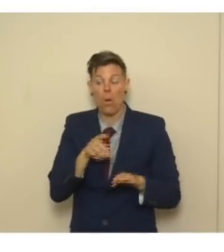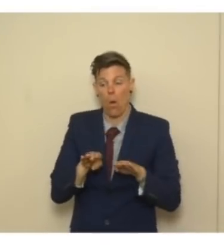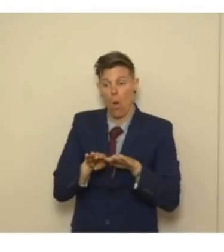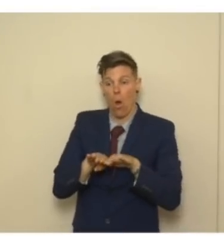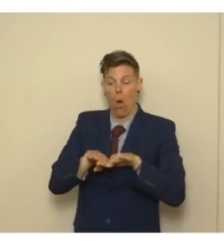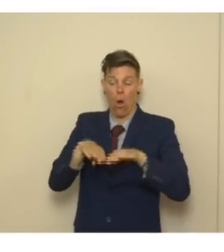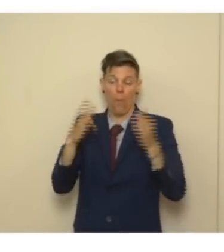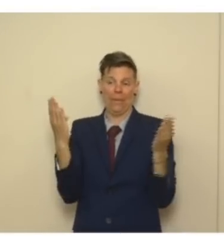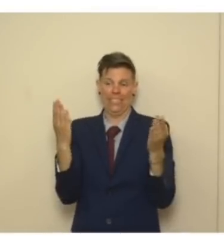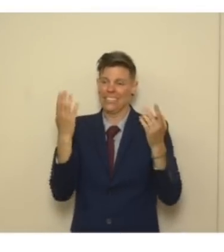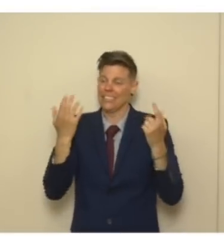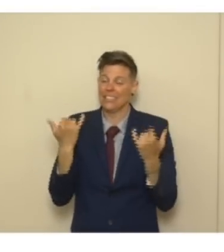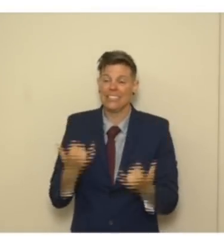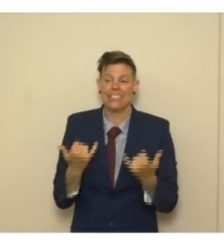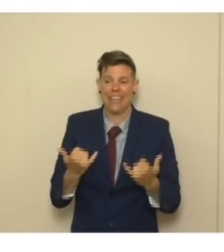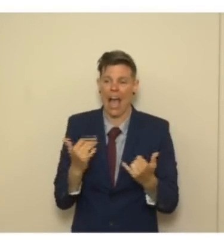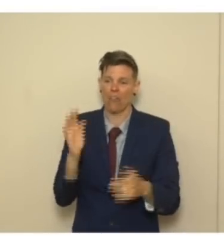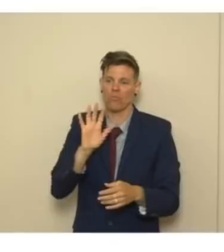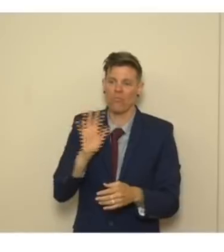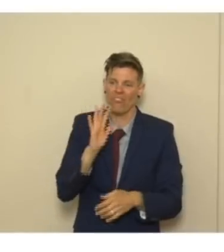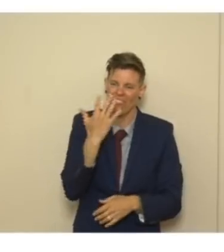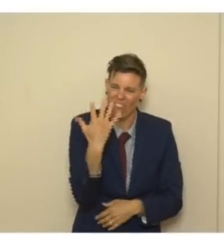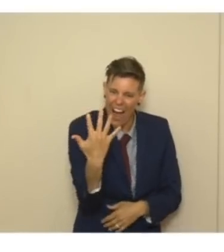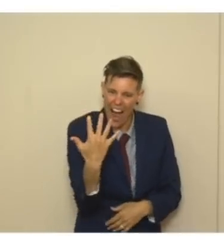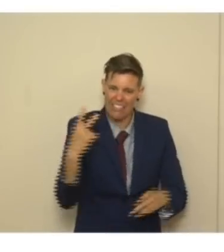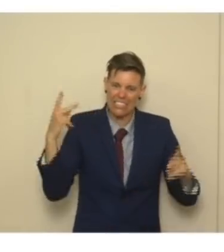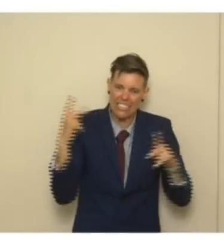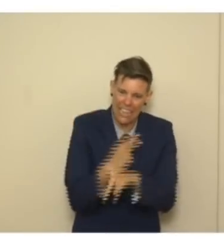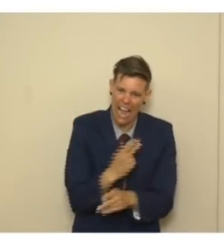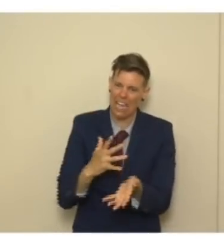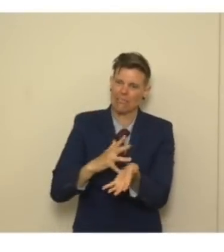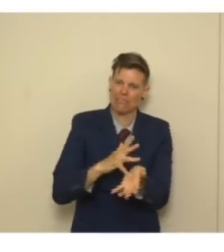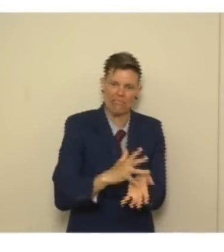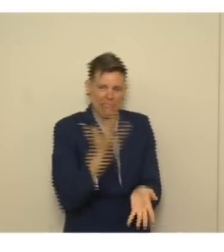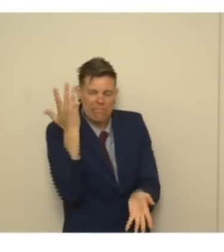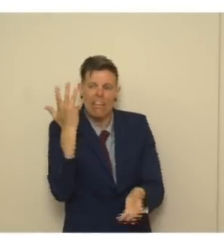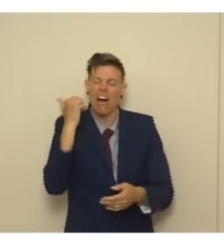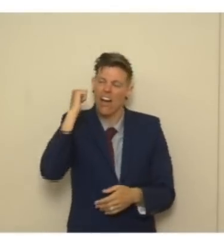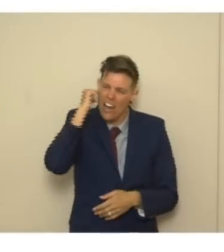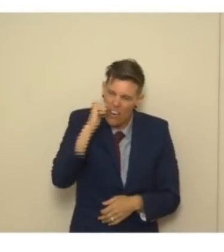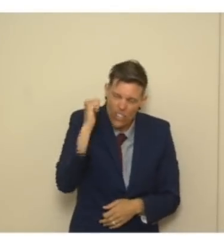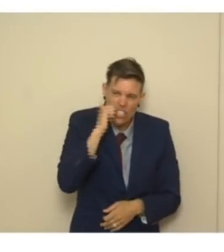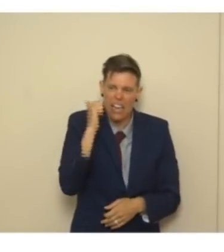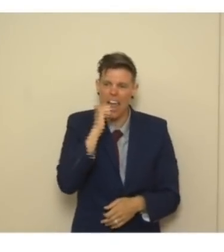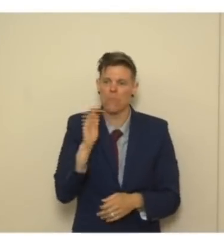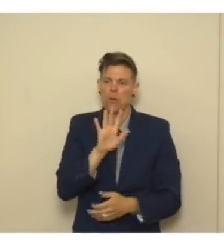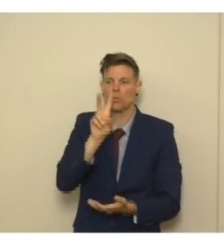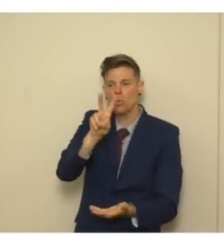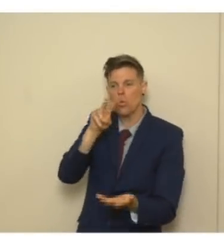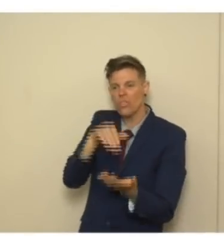to 2,700, over 2,700 cases. The